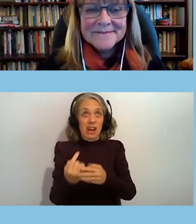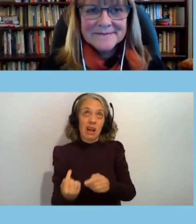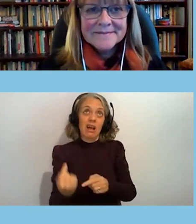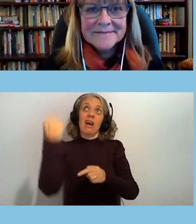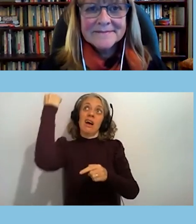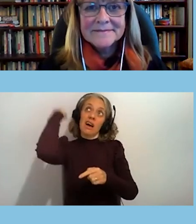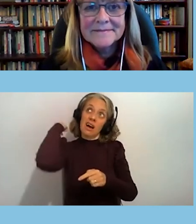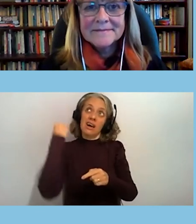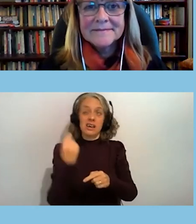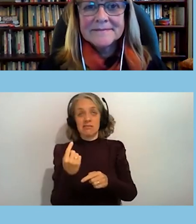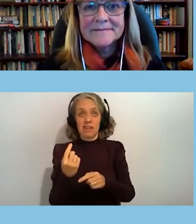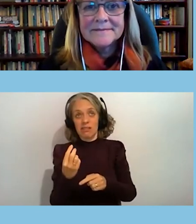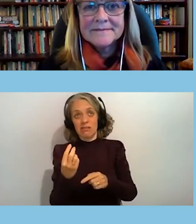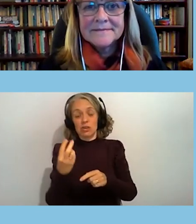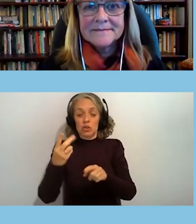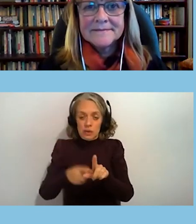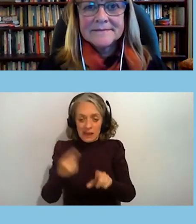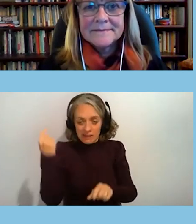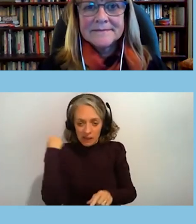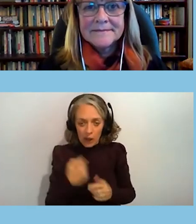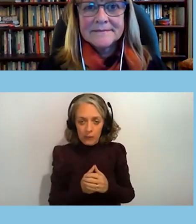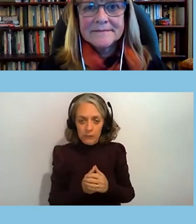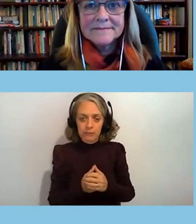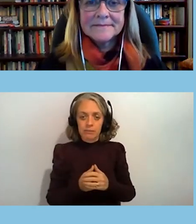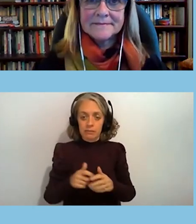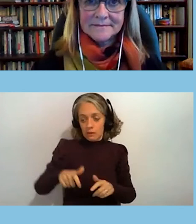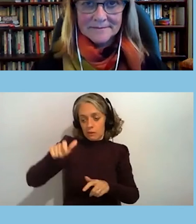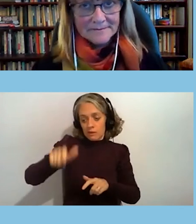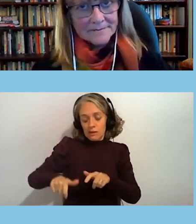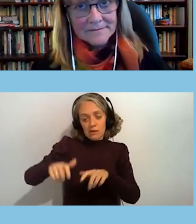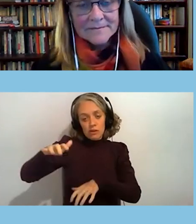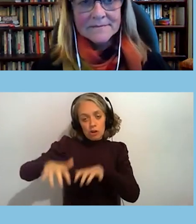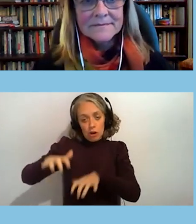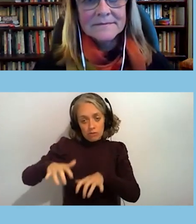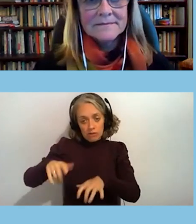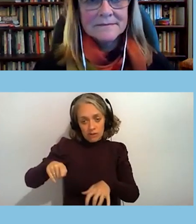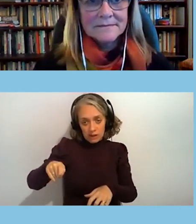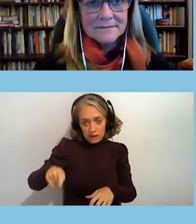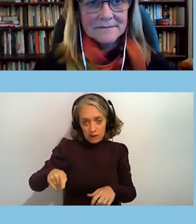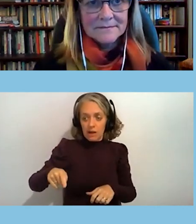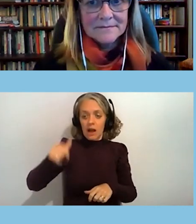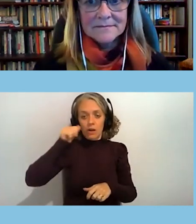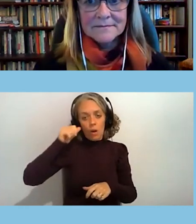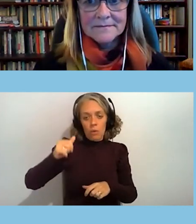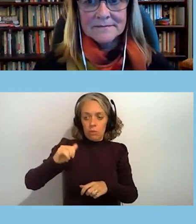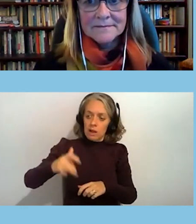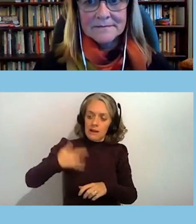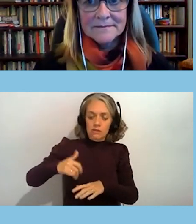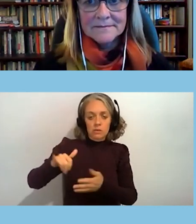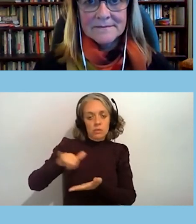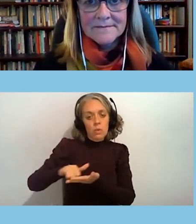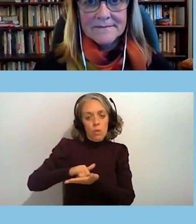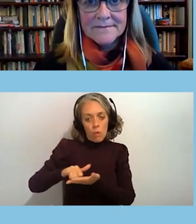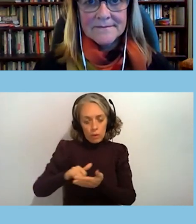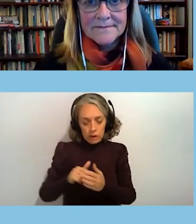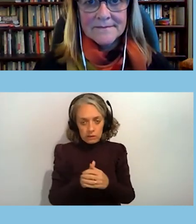it is. A sonographer that I know, based in New York,